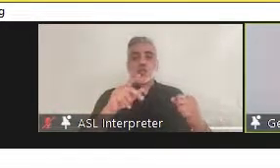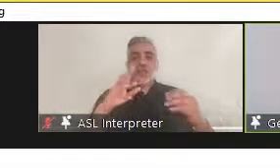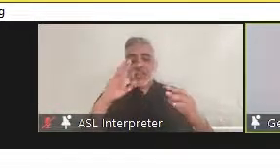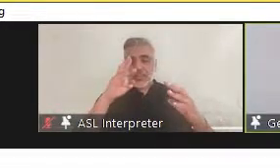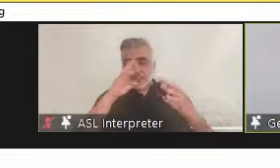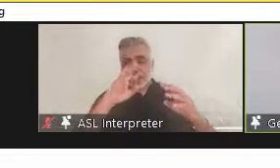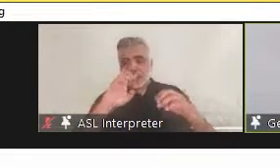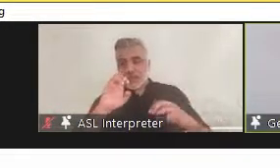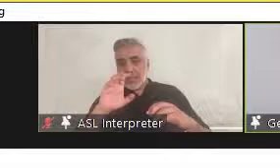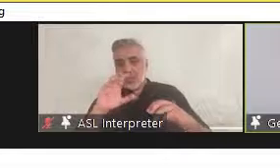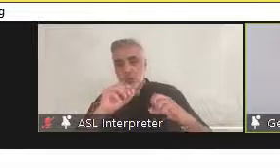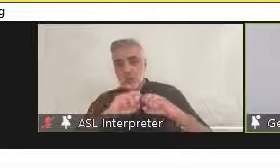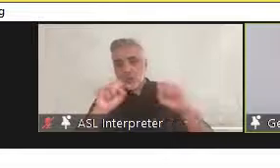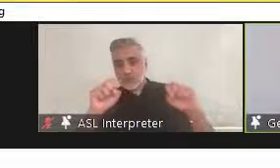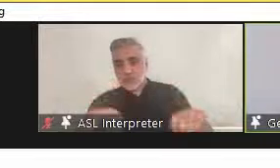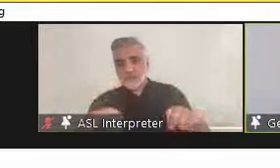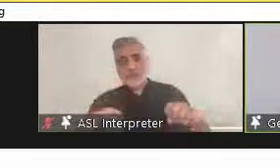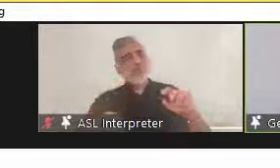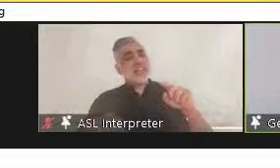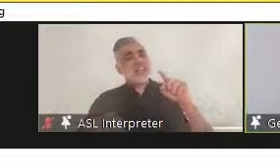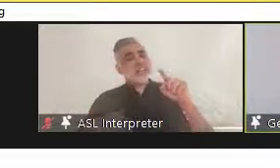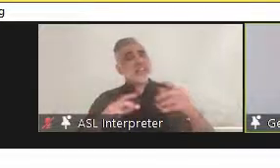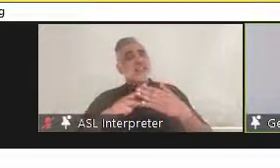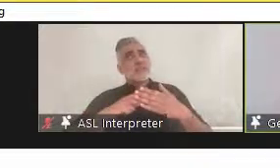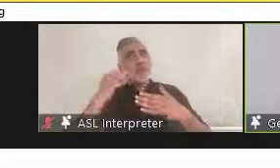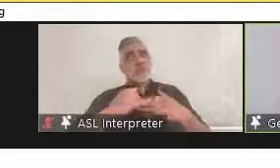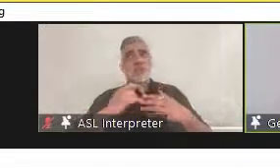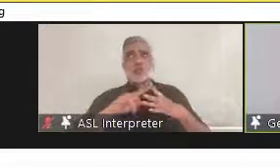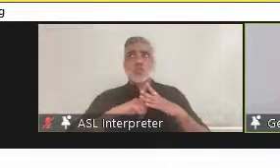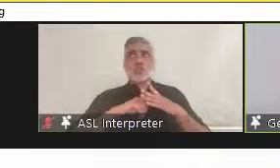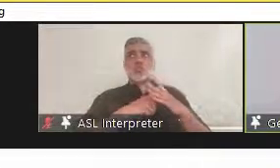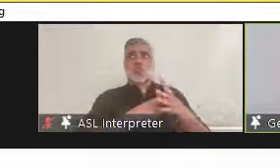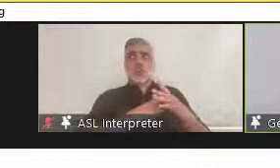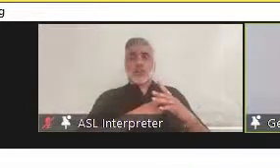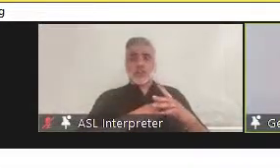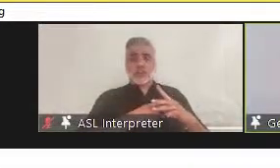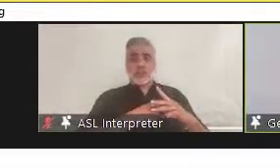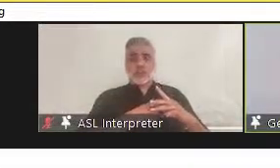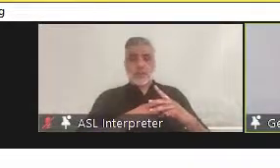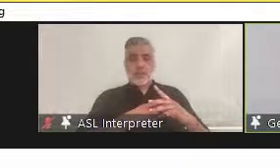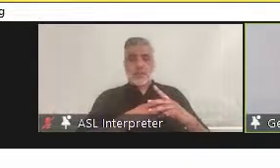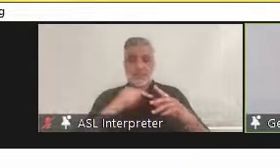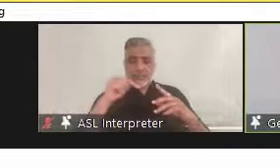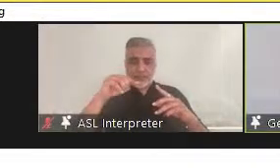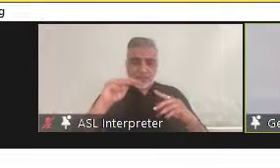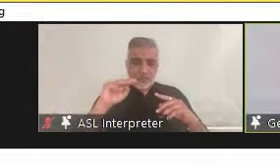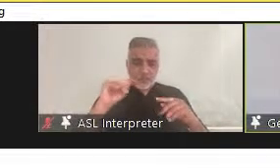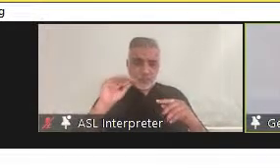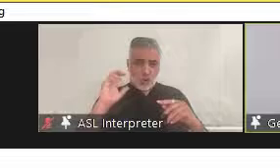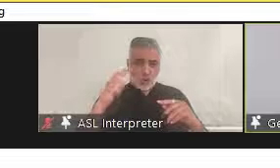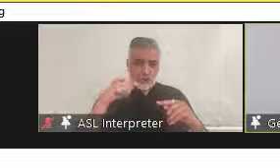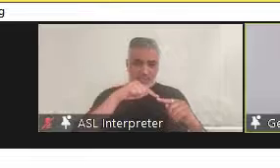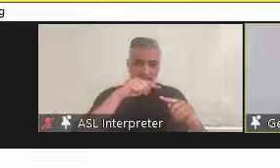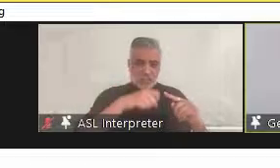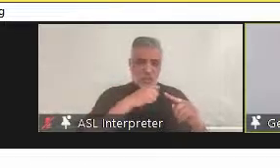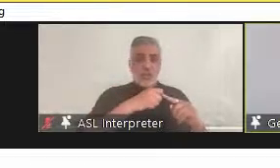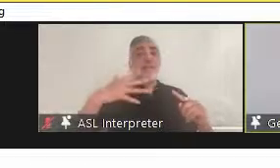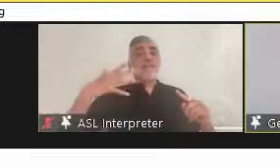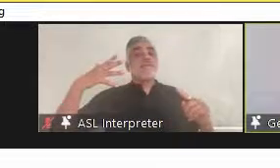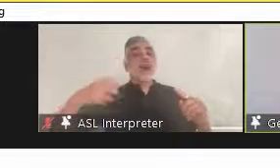ecosystem. This project became effective March this year. It's a 5-year